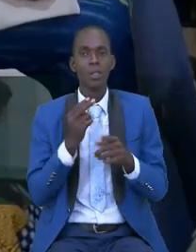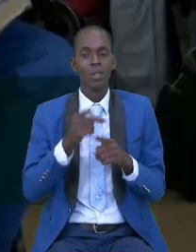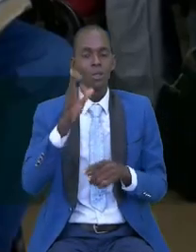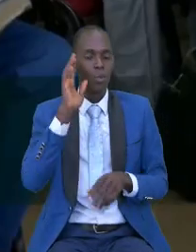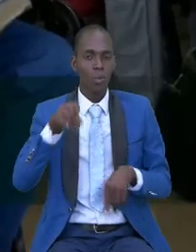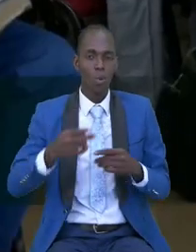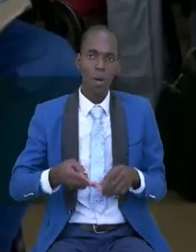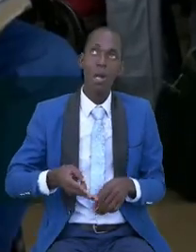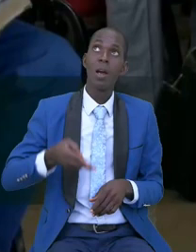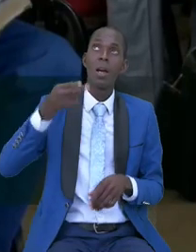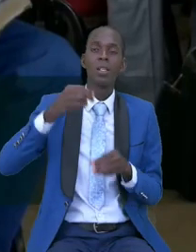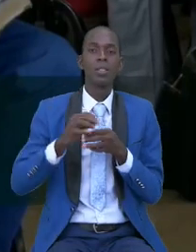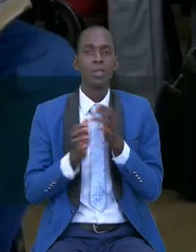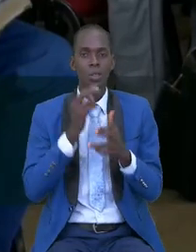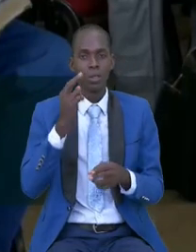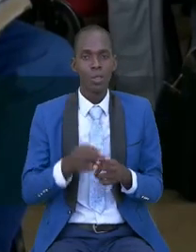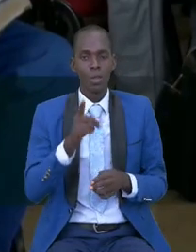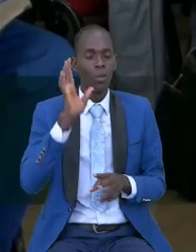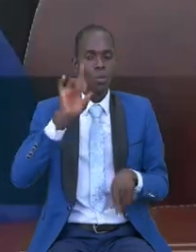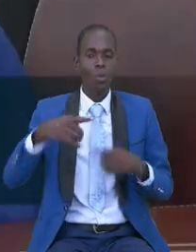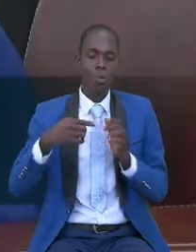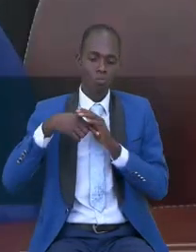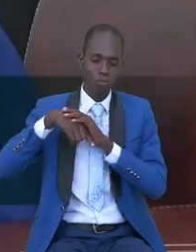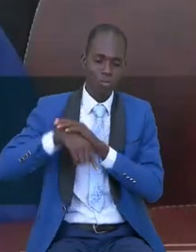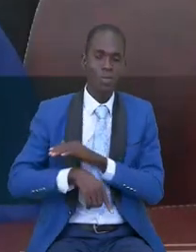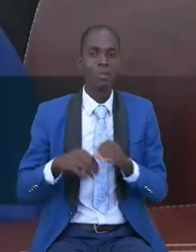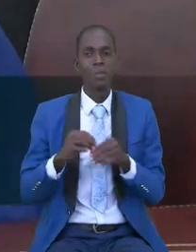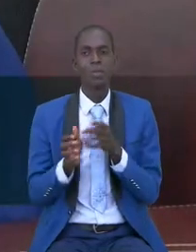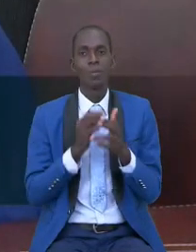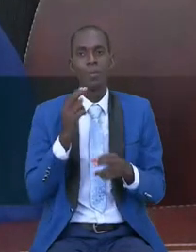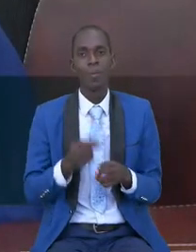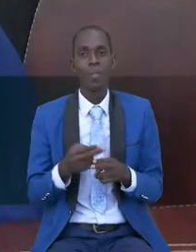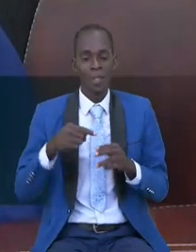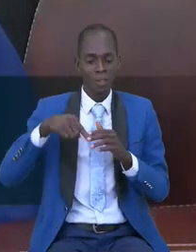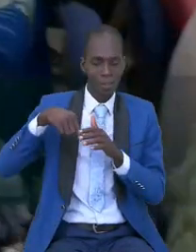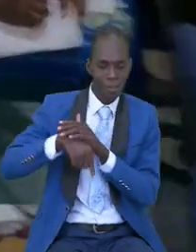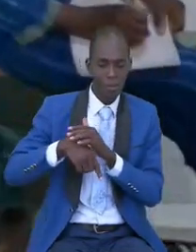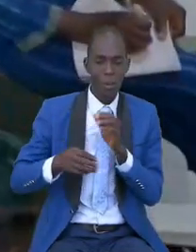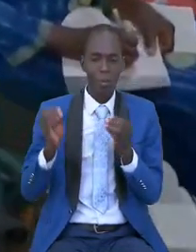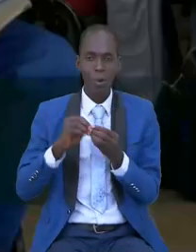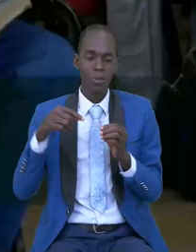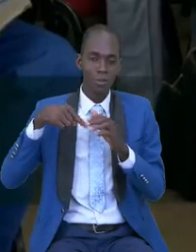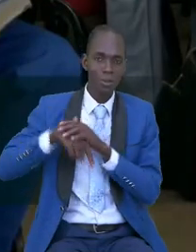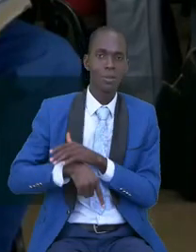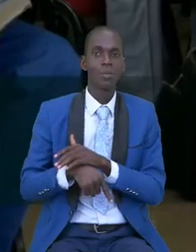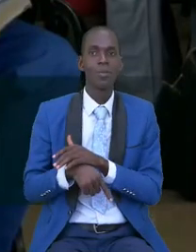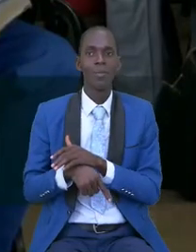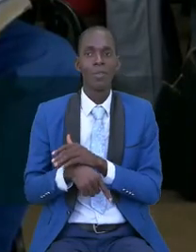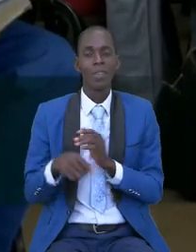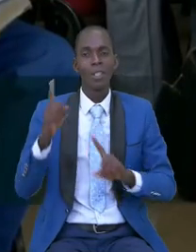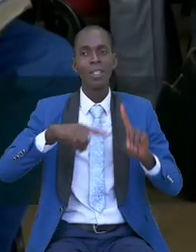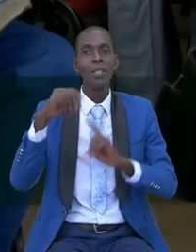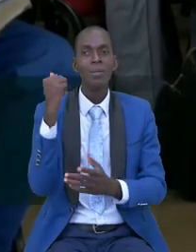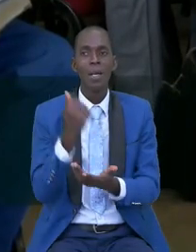high. You will go deep. Deeper than deeper. I can't hear you.